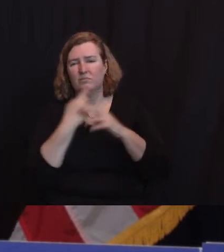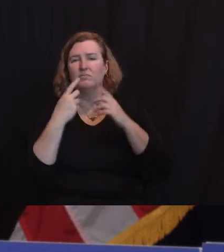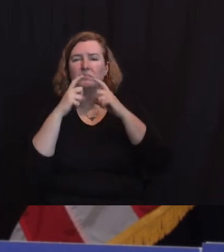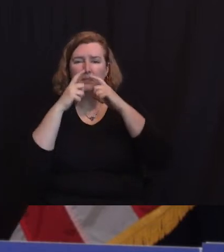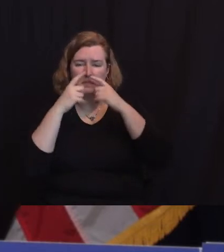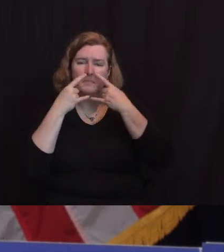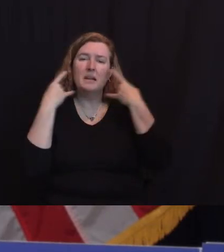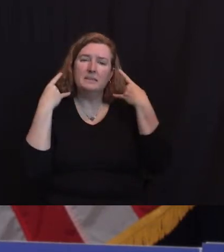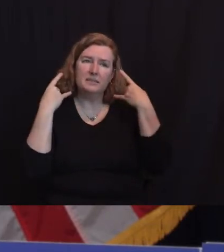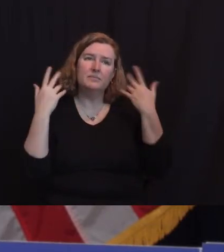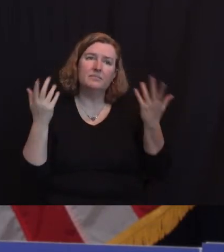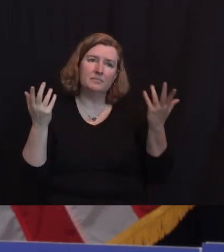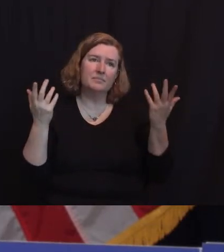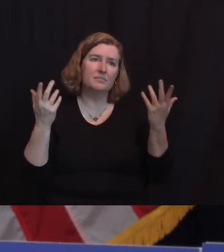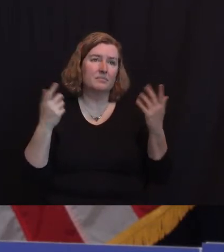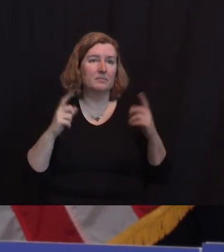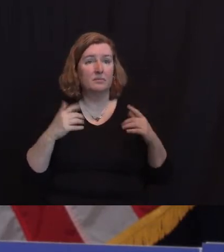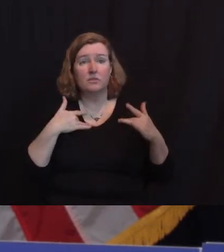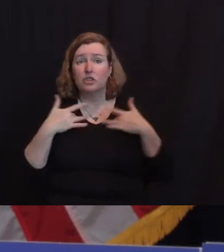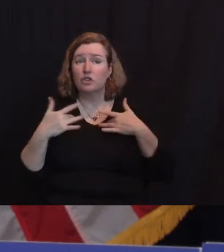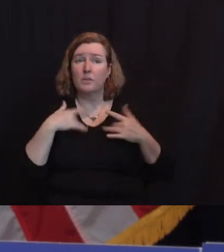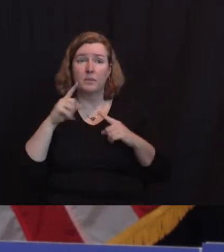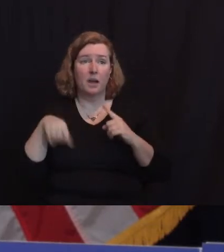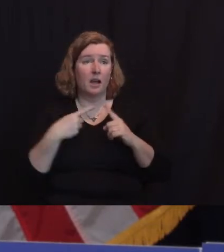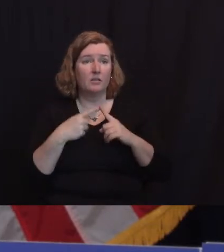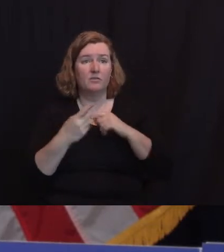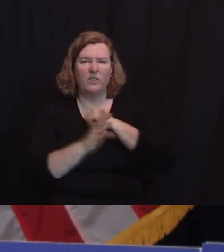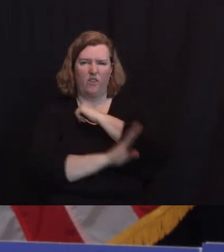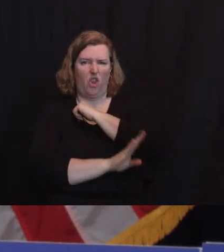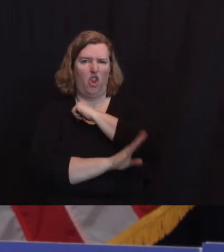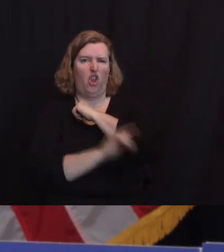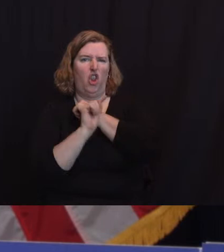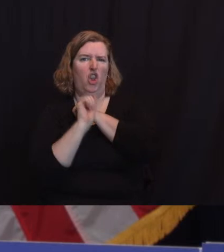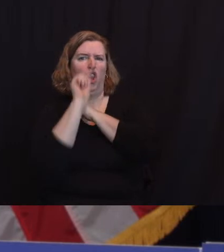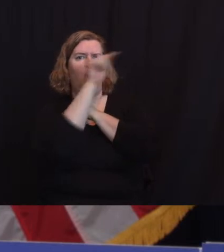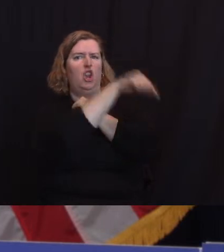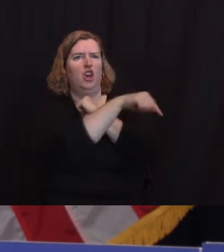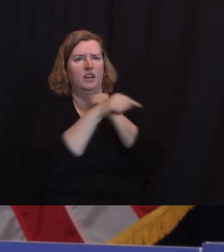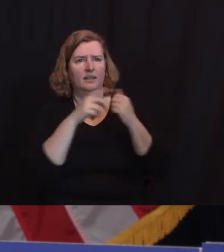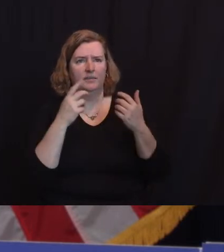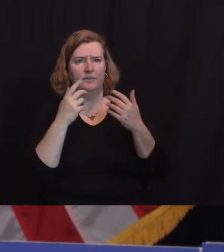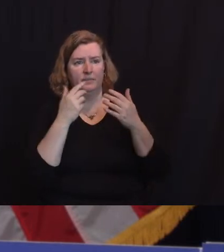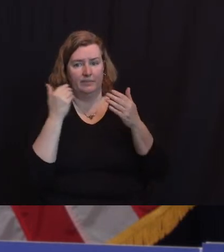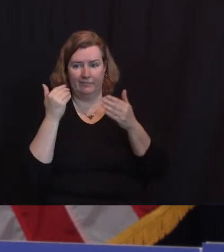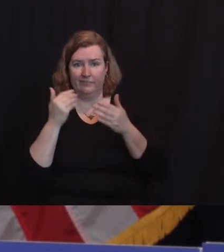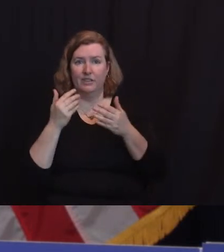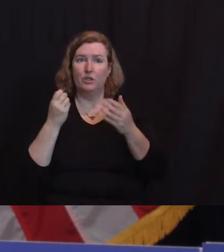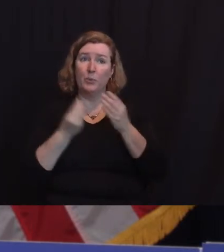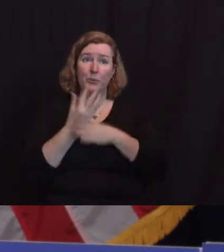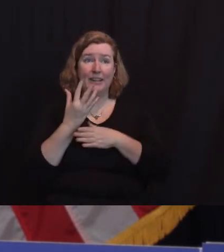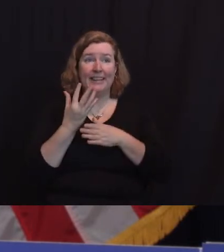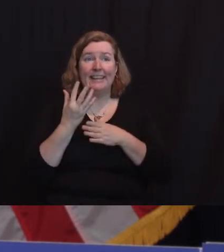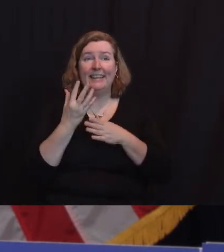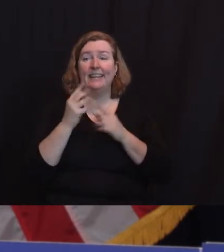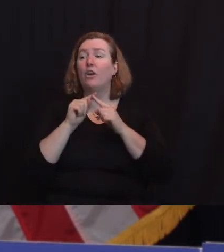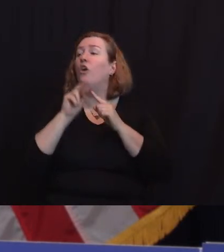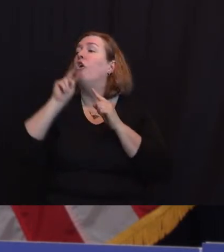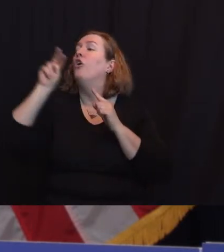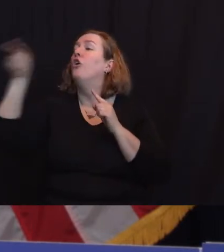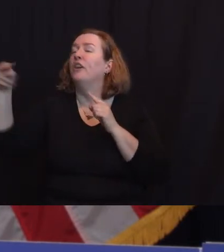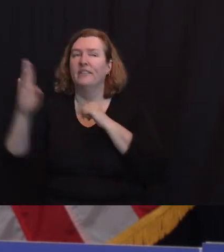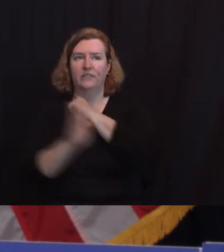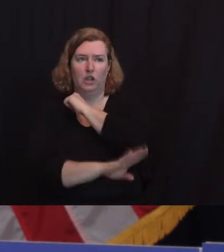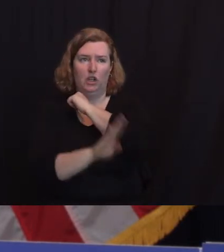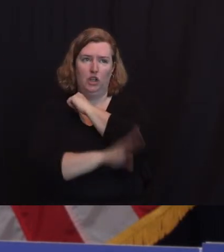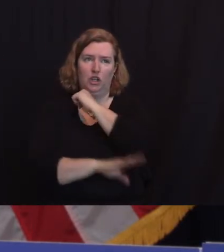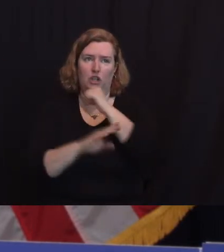about the fall. I know we're talking about the spring, but I'm already looking ahead 6 months from now. So what's going to happen when we come back into the fall?